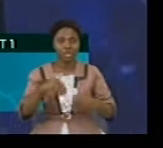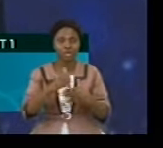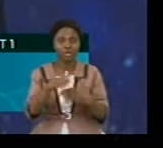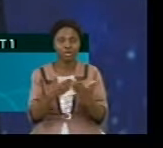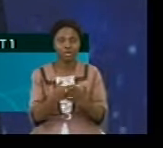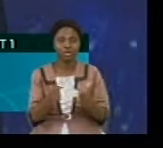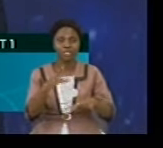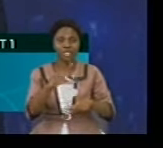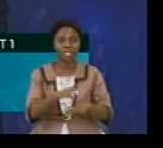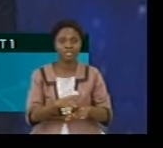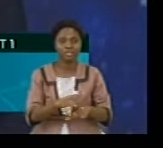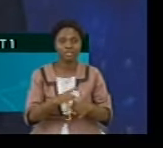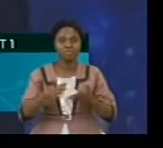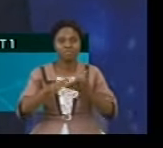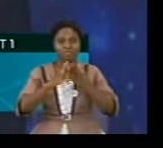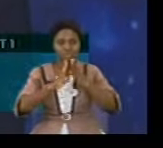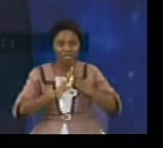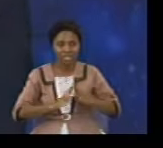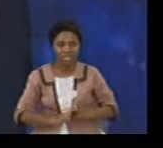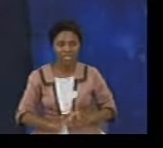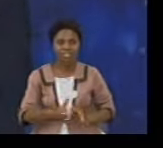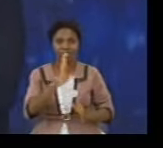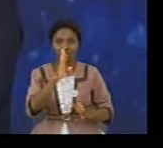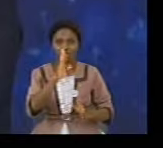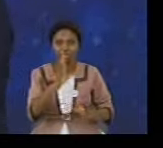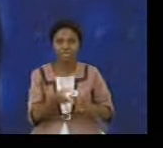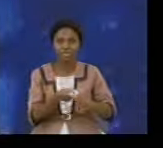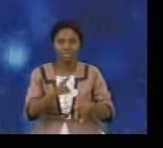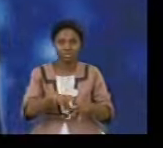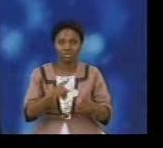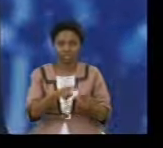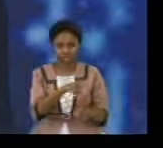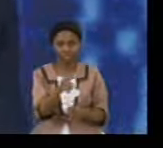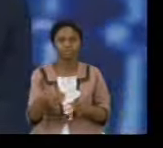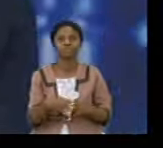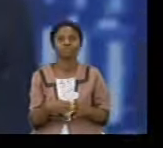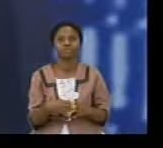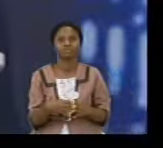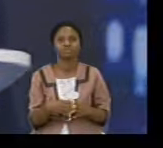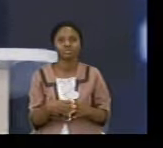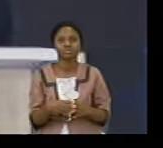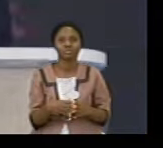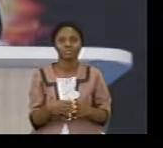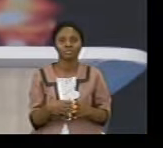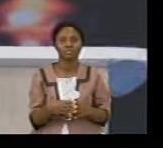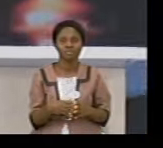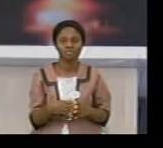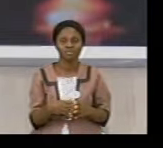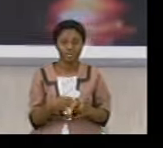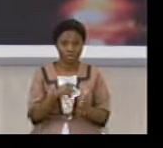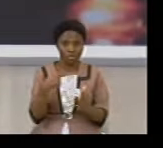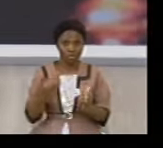earth, peace be multiplied unto you. We divide this section into three parts.